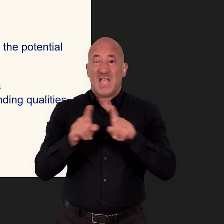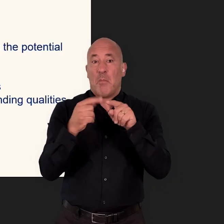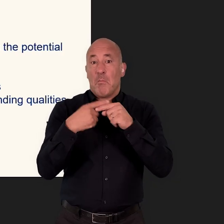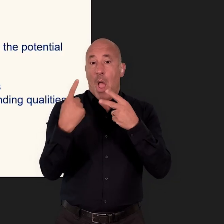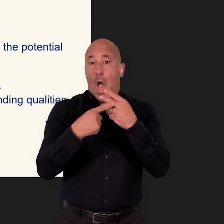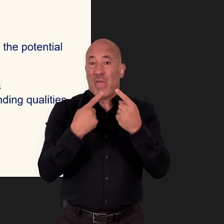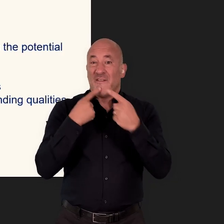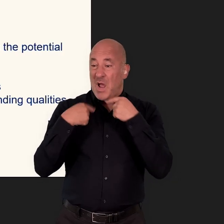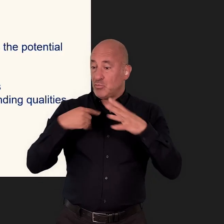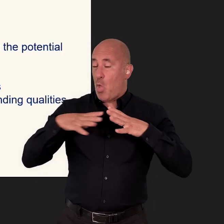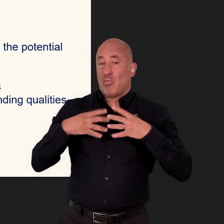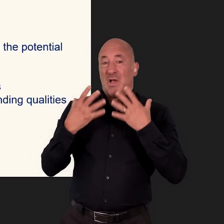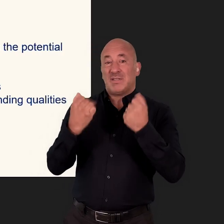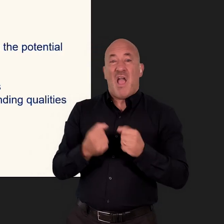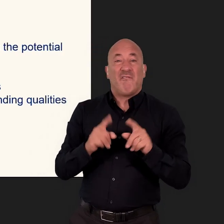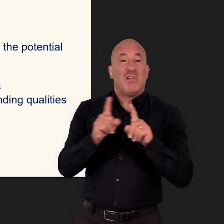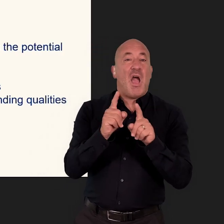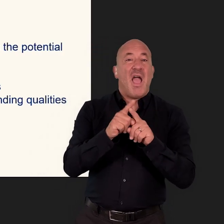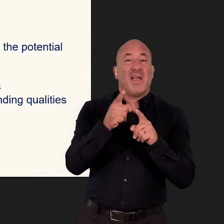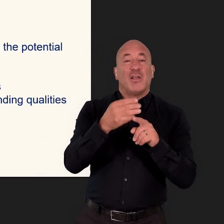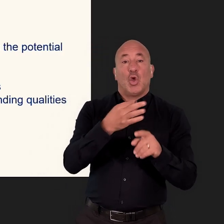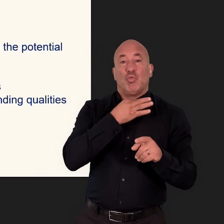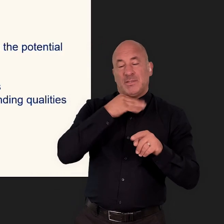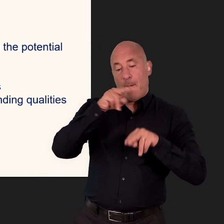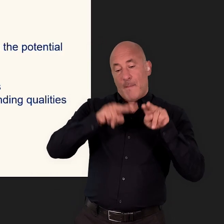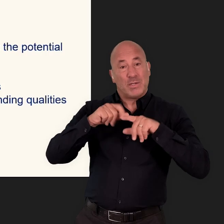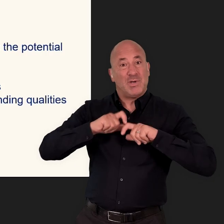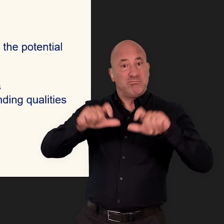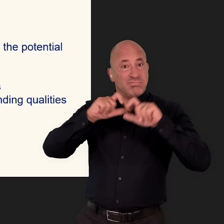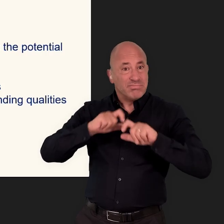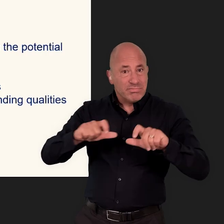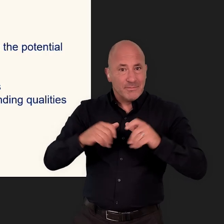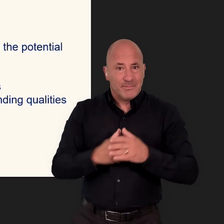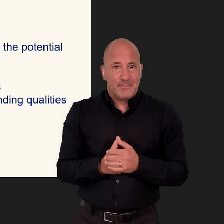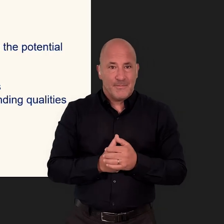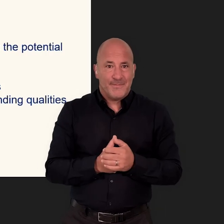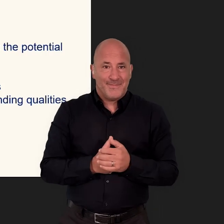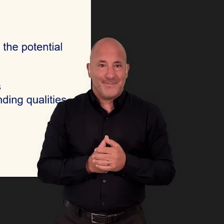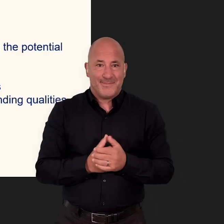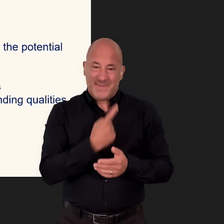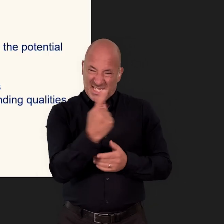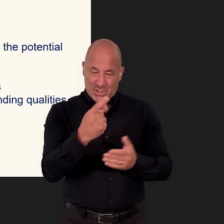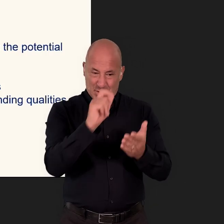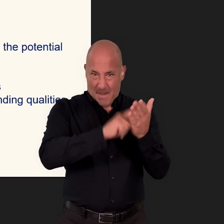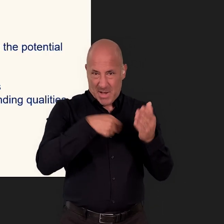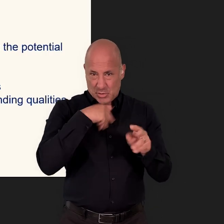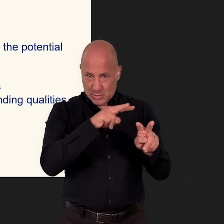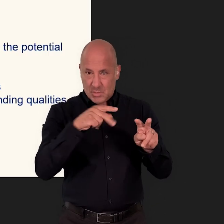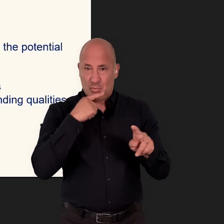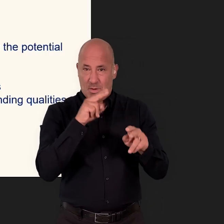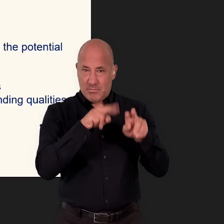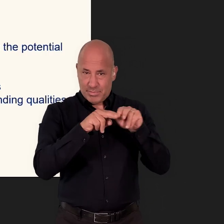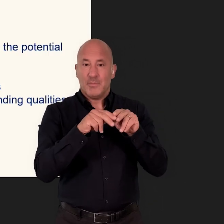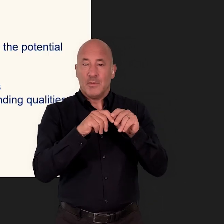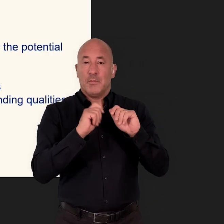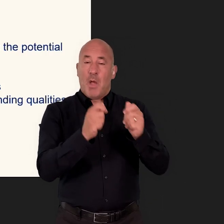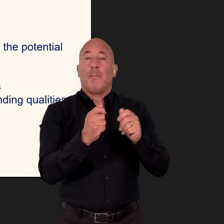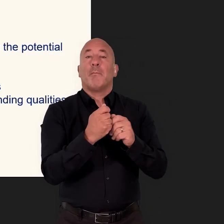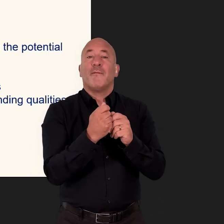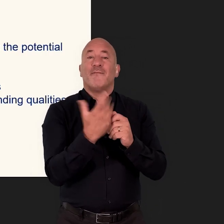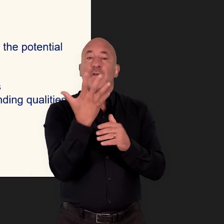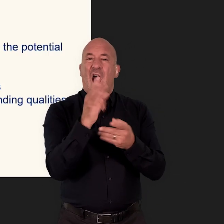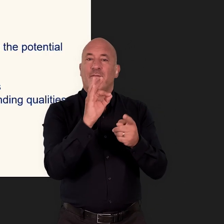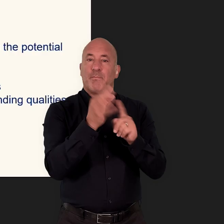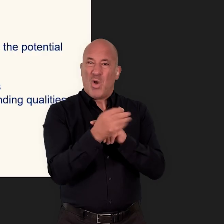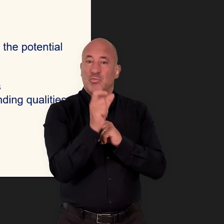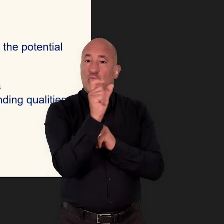also use any other information we hold, such as ongoing risk monitoring. Each application will be assessed